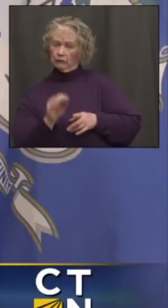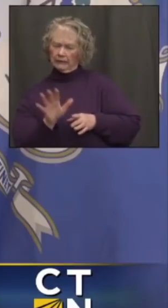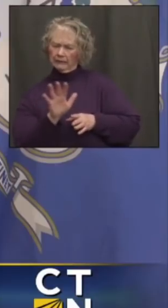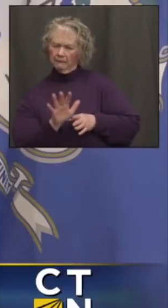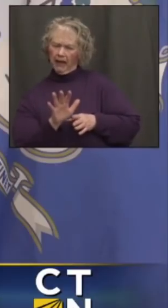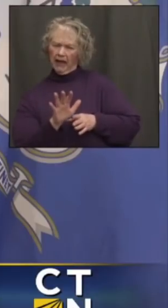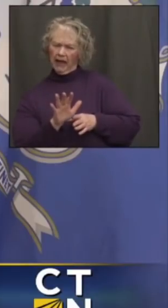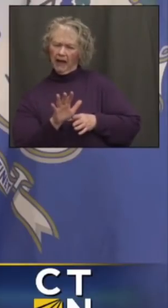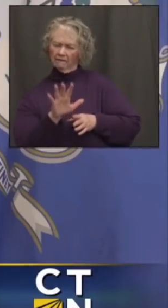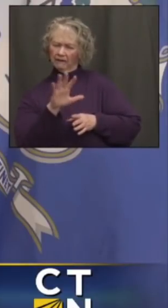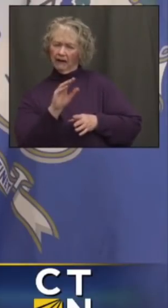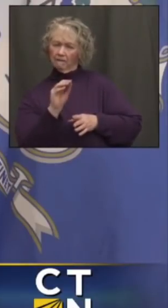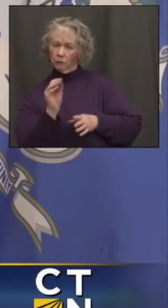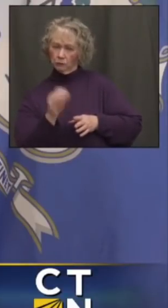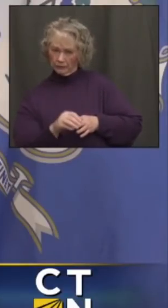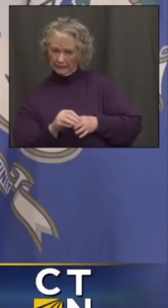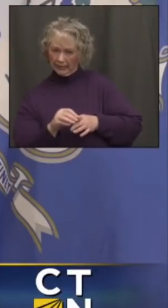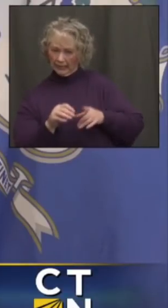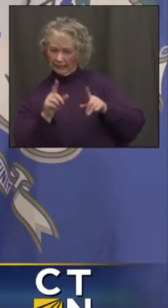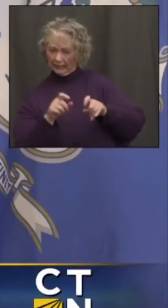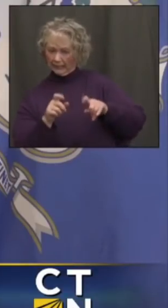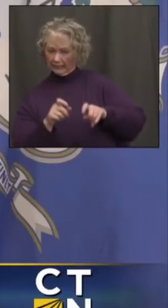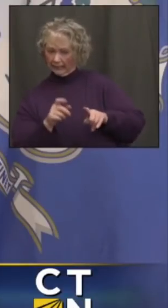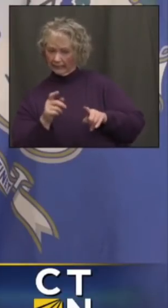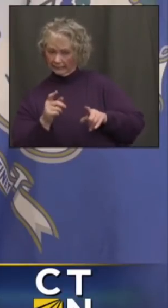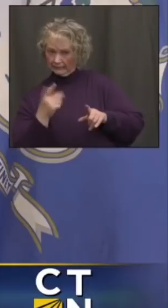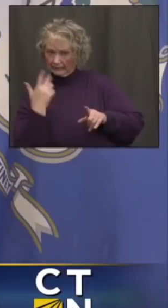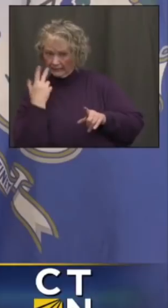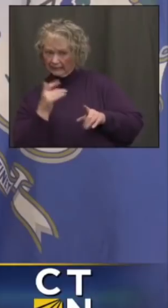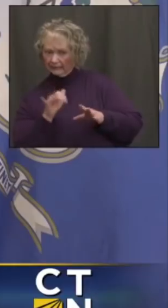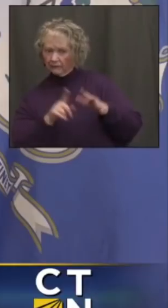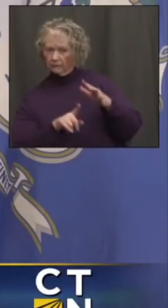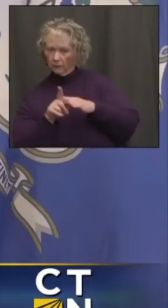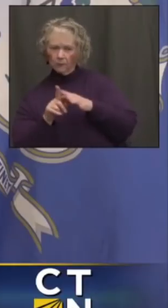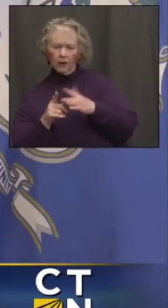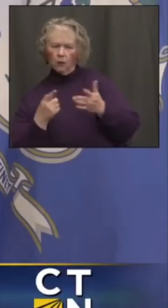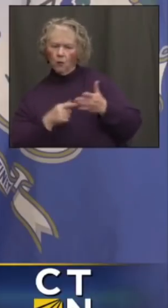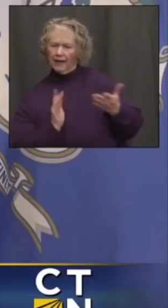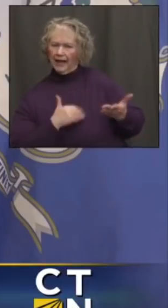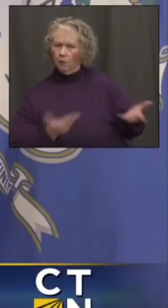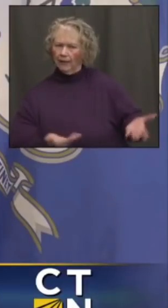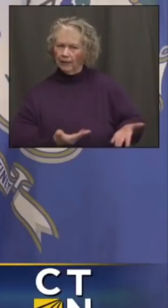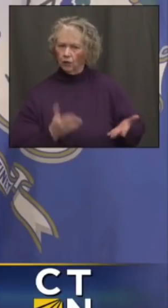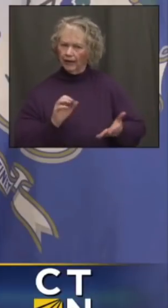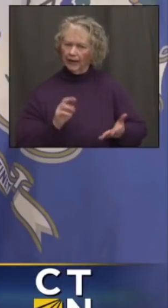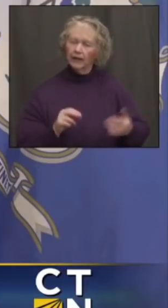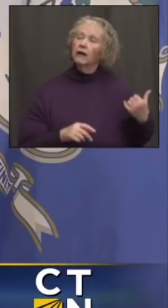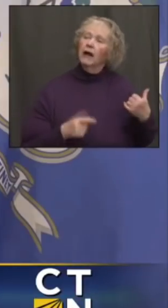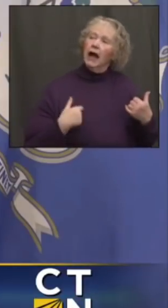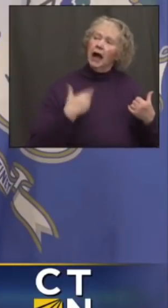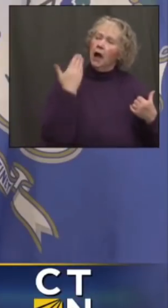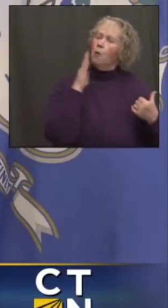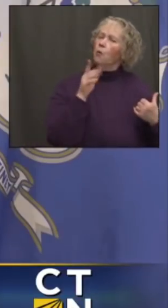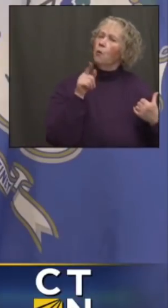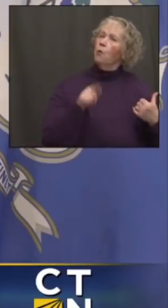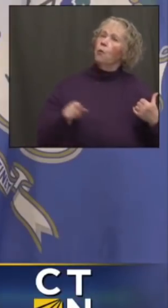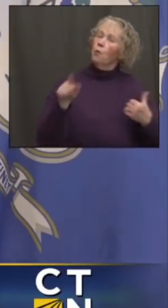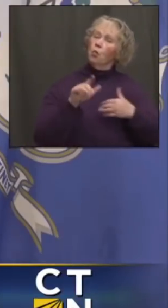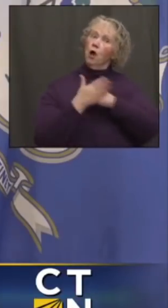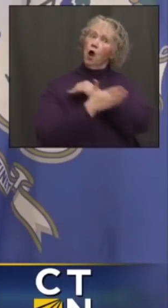My final one, Governor, when it comes to the variants, it seems like that other countries are testing around 5% of